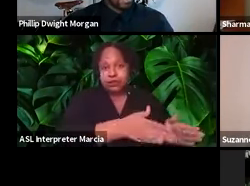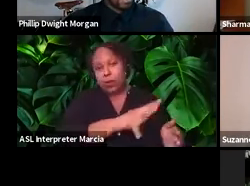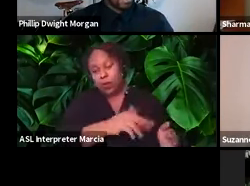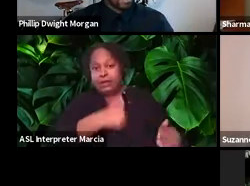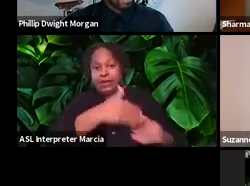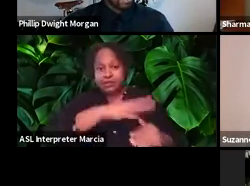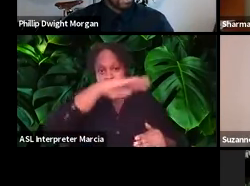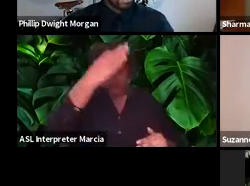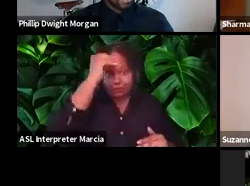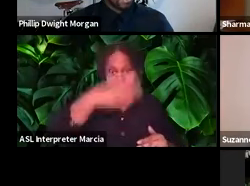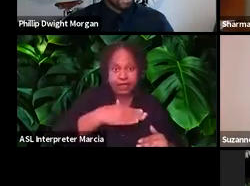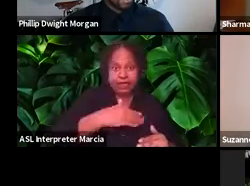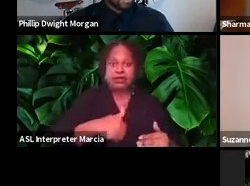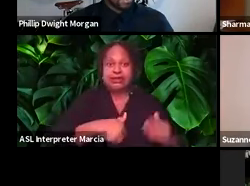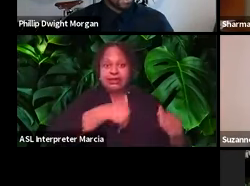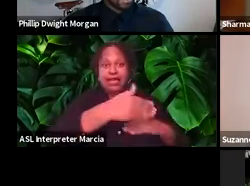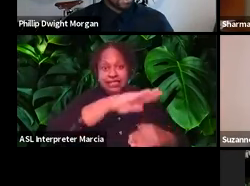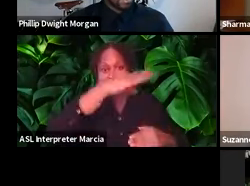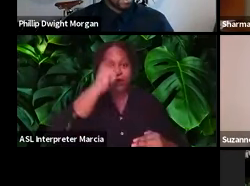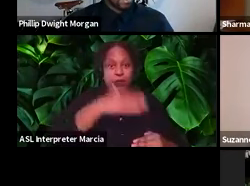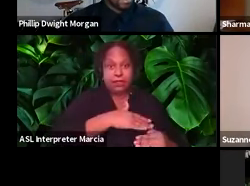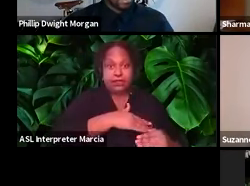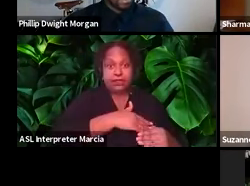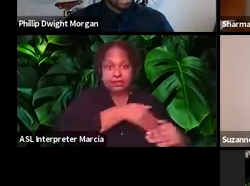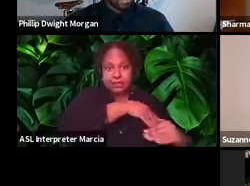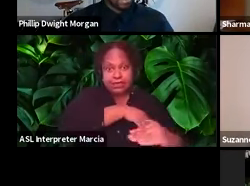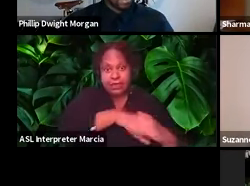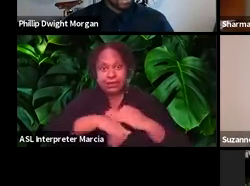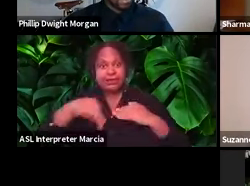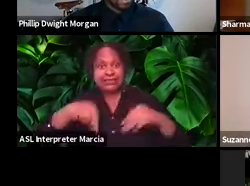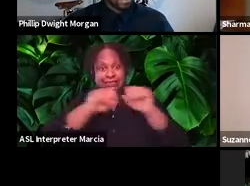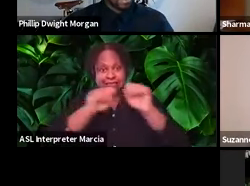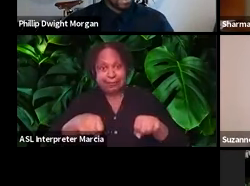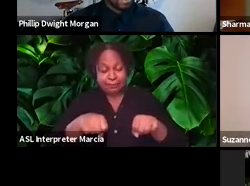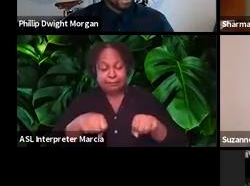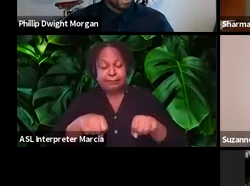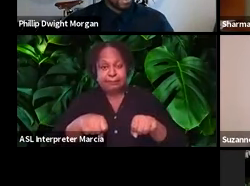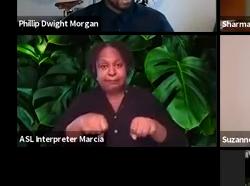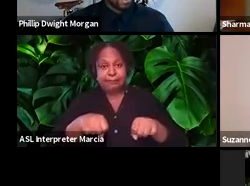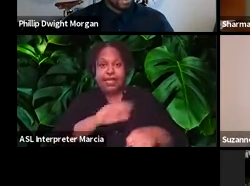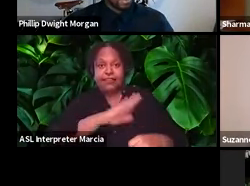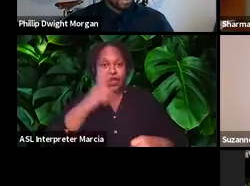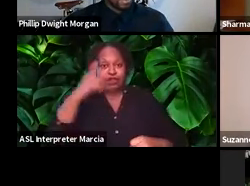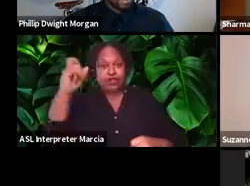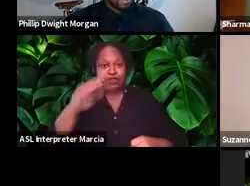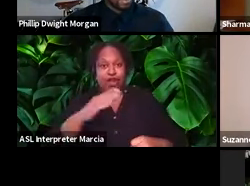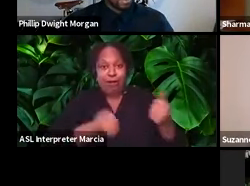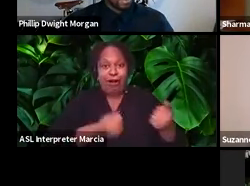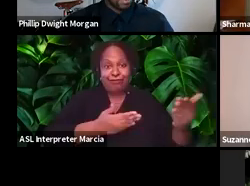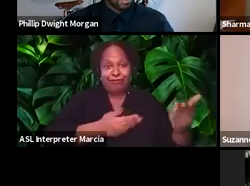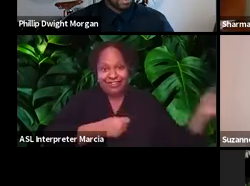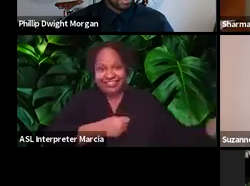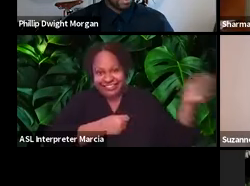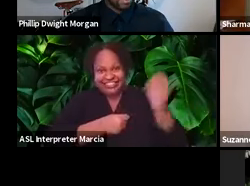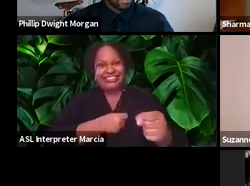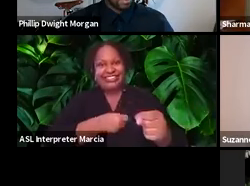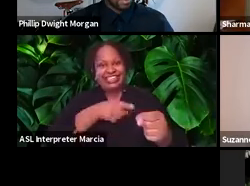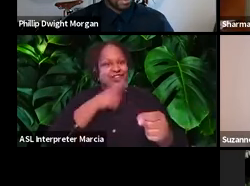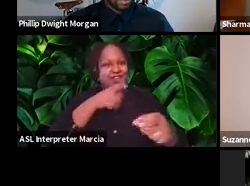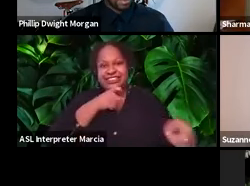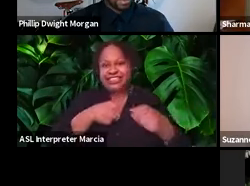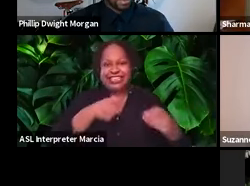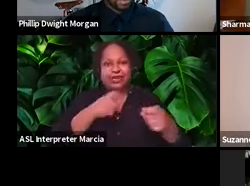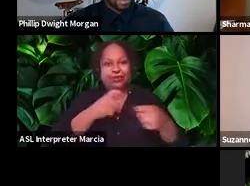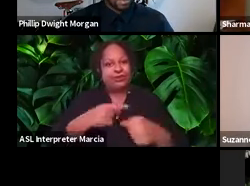Black woman that comes into this system and gets his or her dream job, that they don't have to deal with a lot of